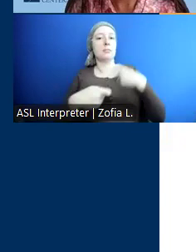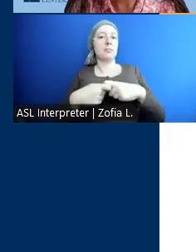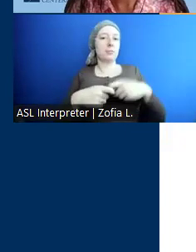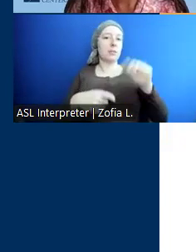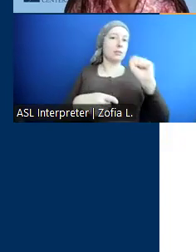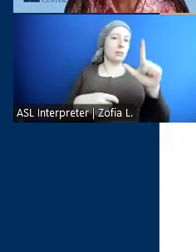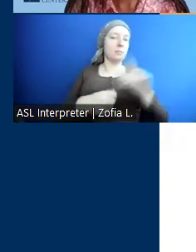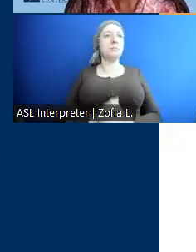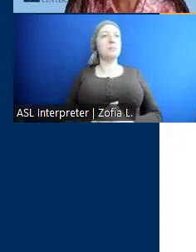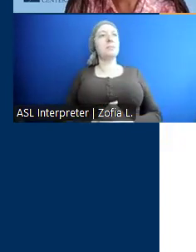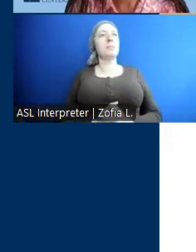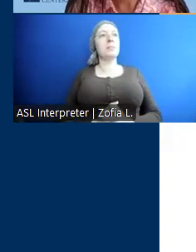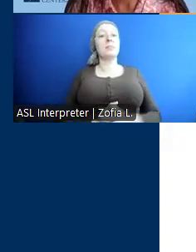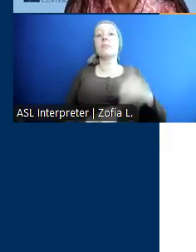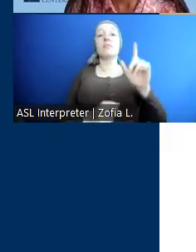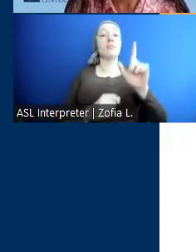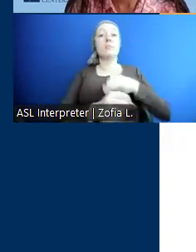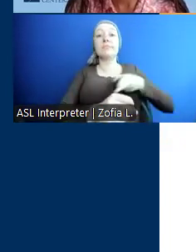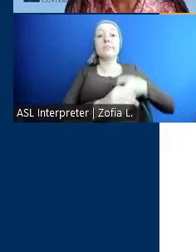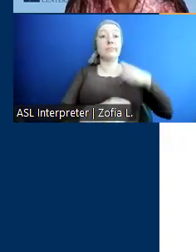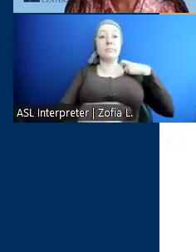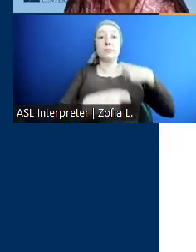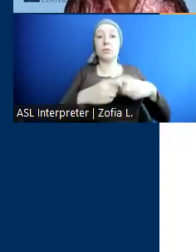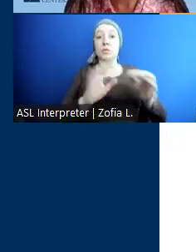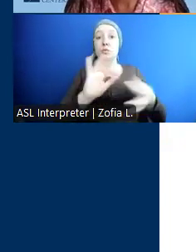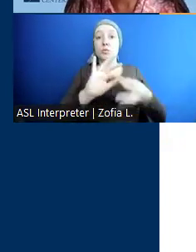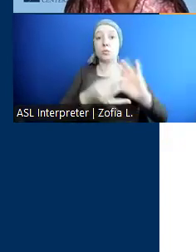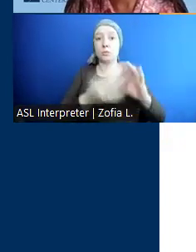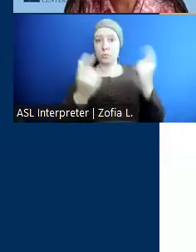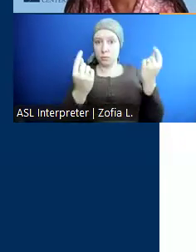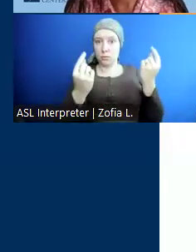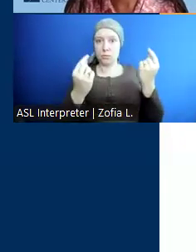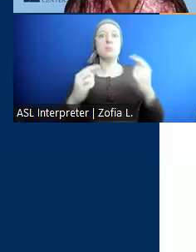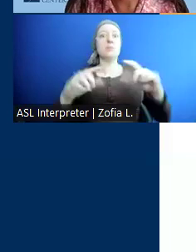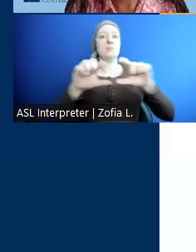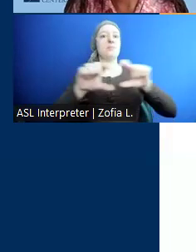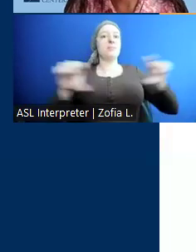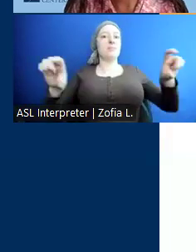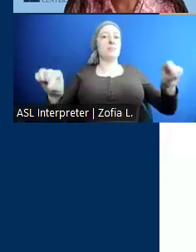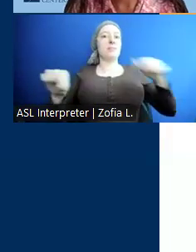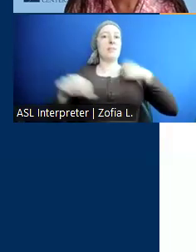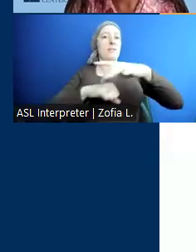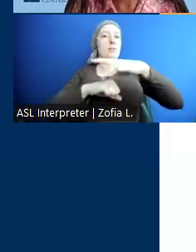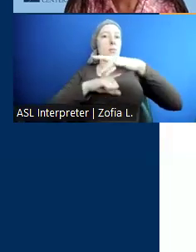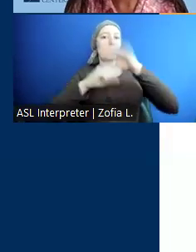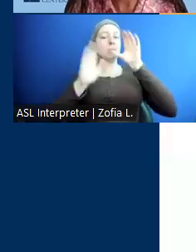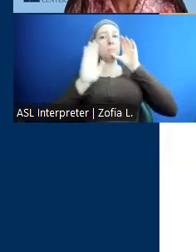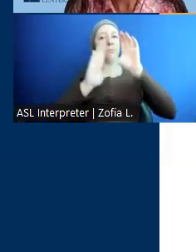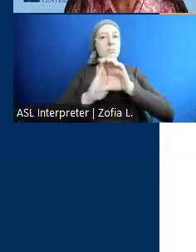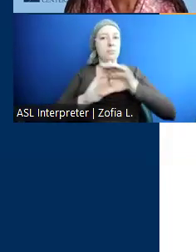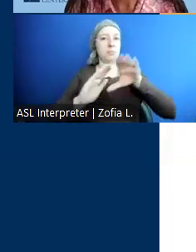In order to get to the Spanish room, please select the global icon towards the bottom right